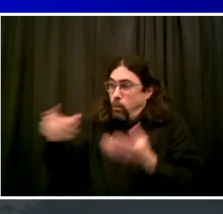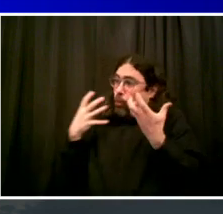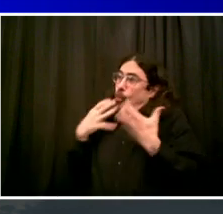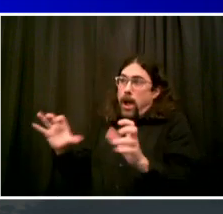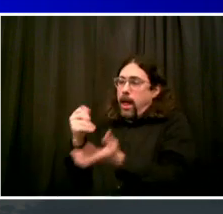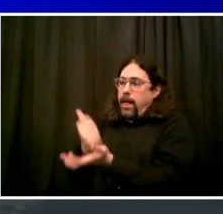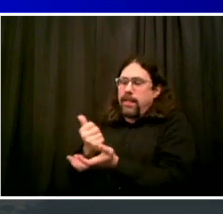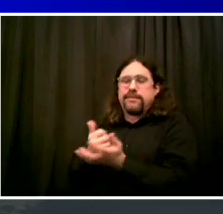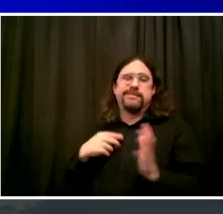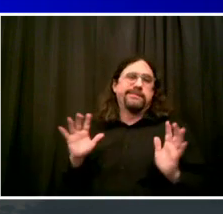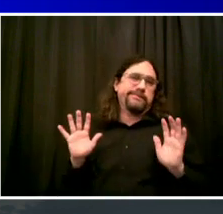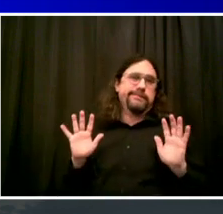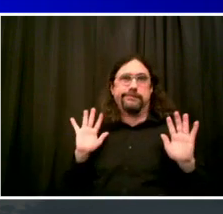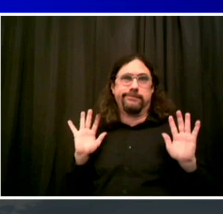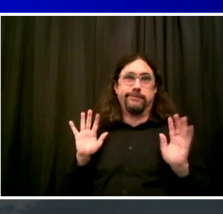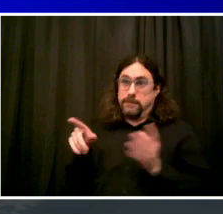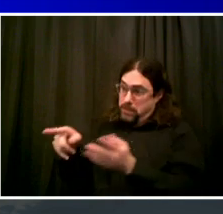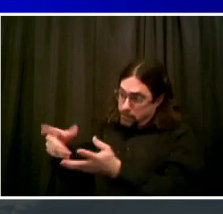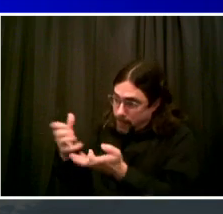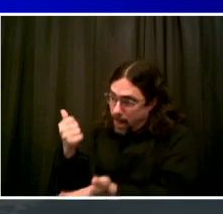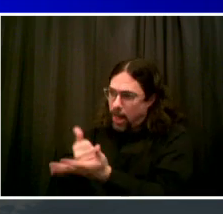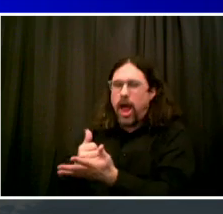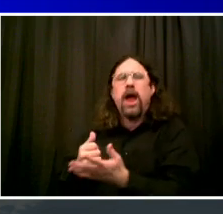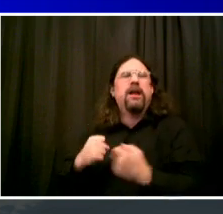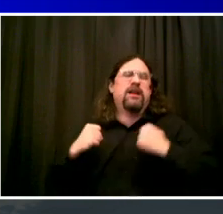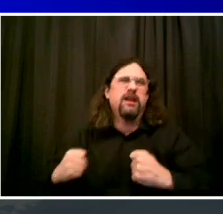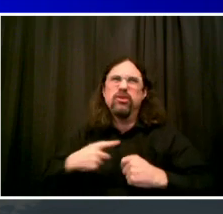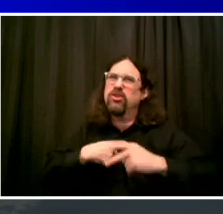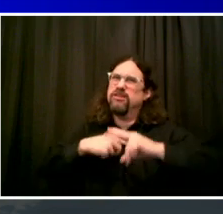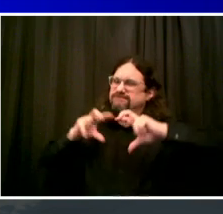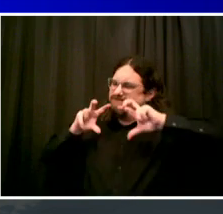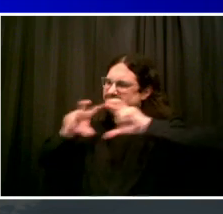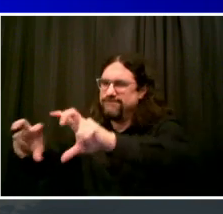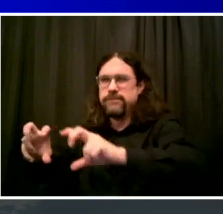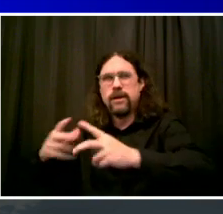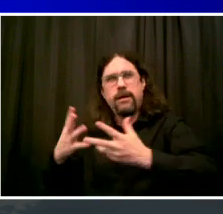really large number of people off the streets once and for all.